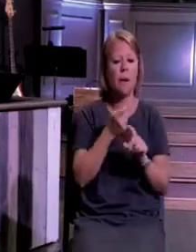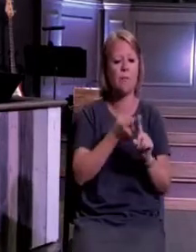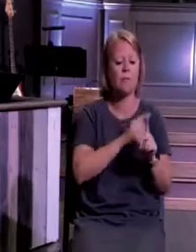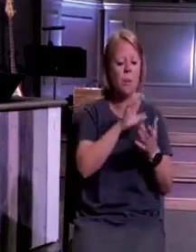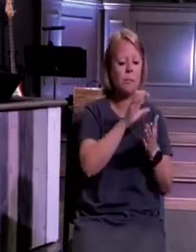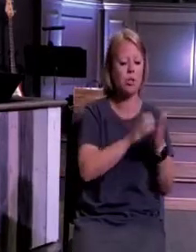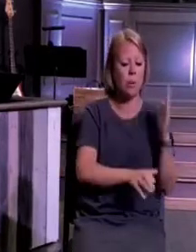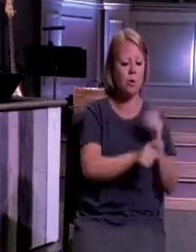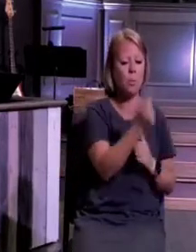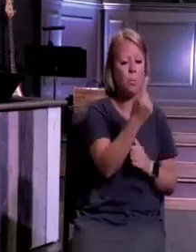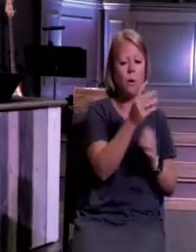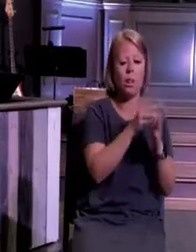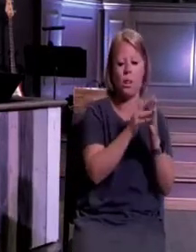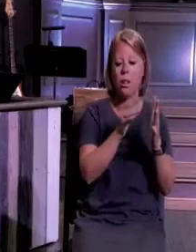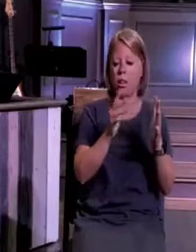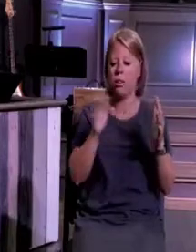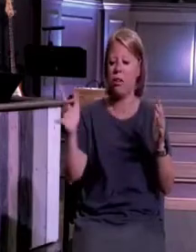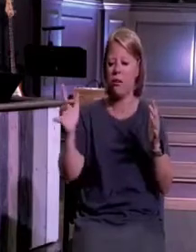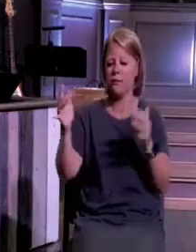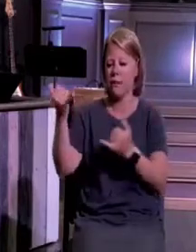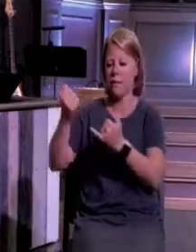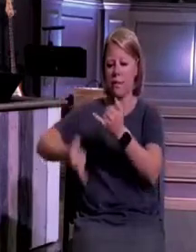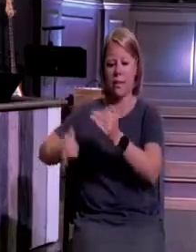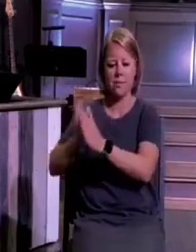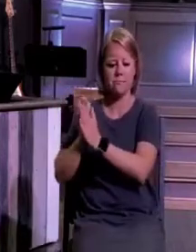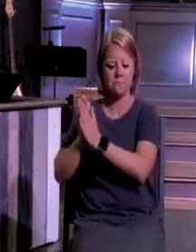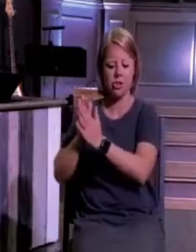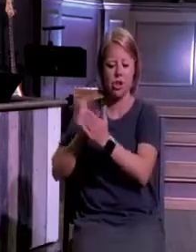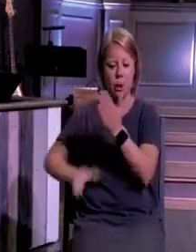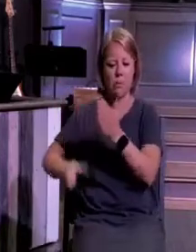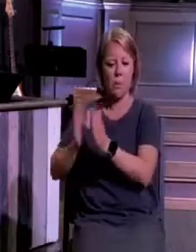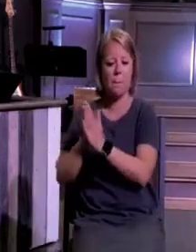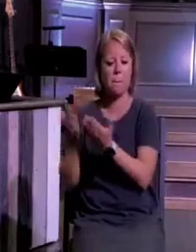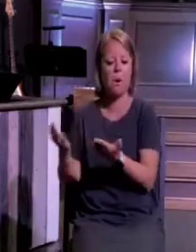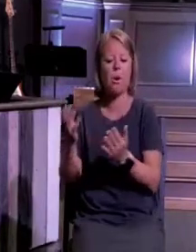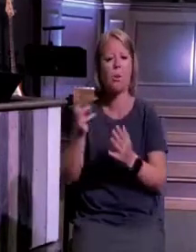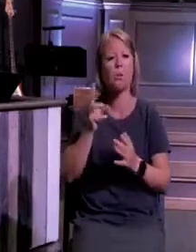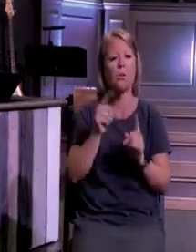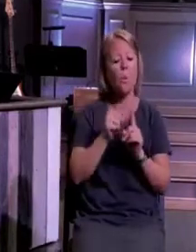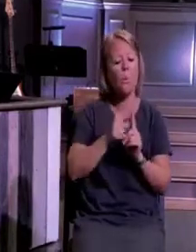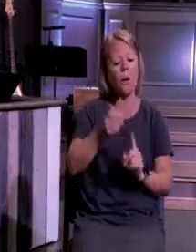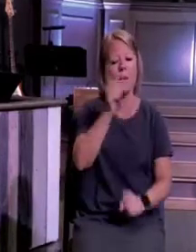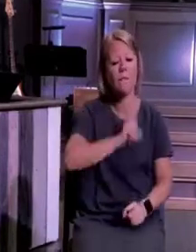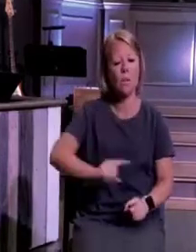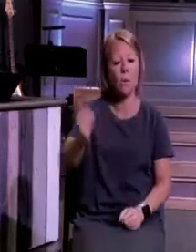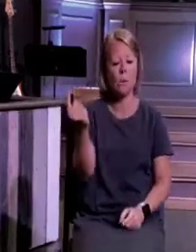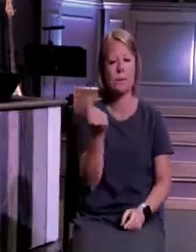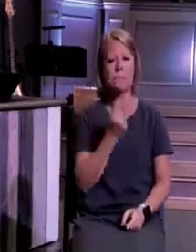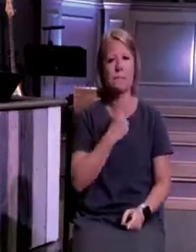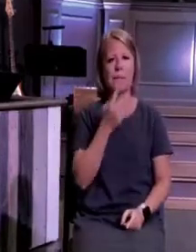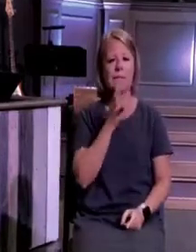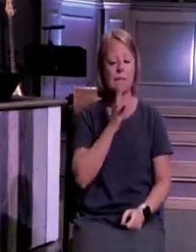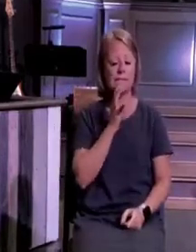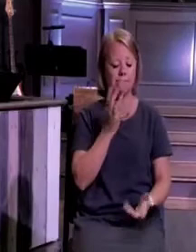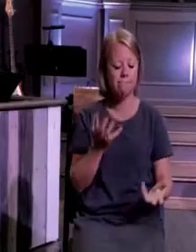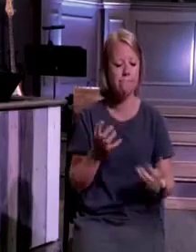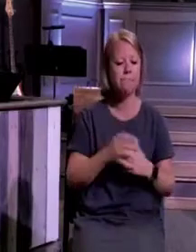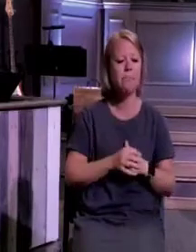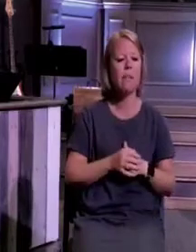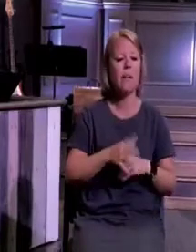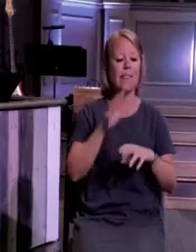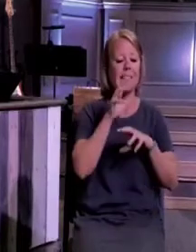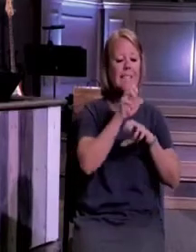1 all the way through the conclusion of the book. "The word of the Lord came to me saying." My friend, the assignment given